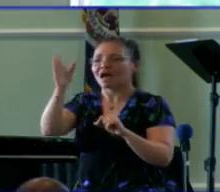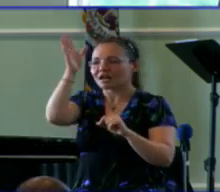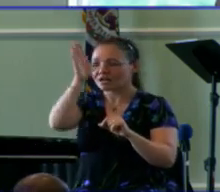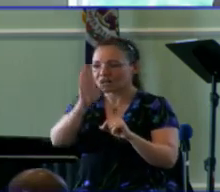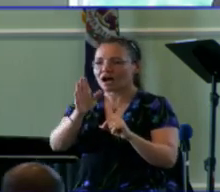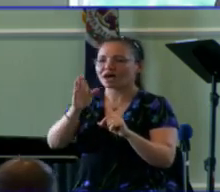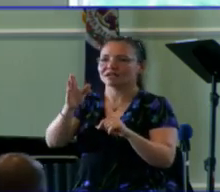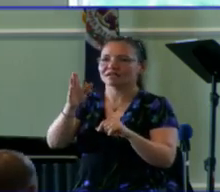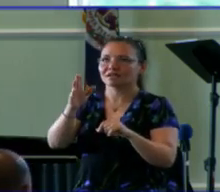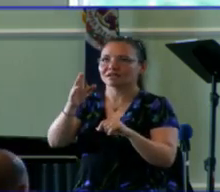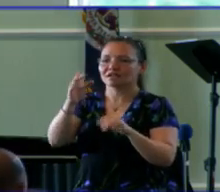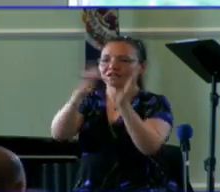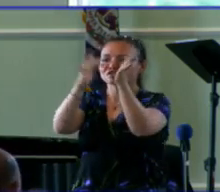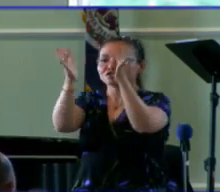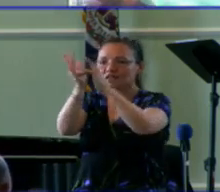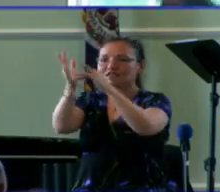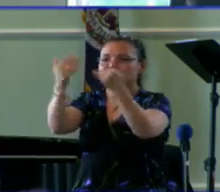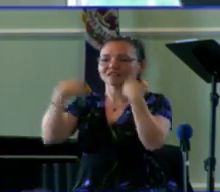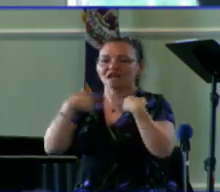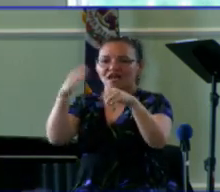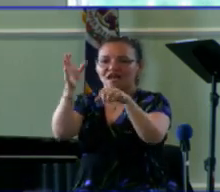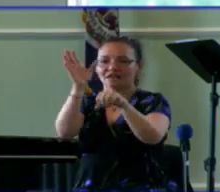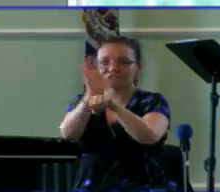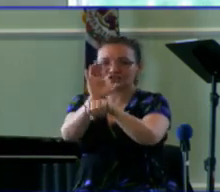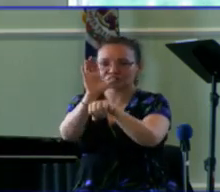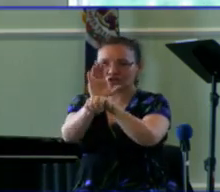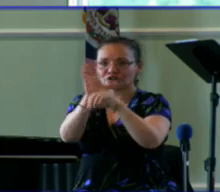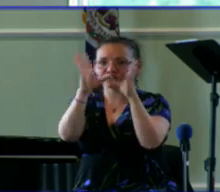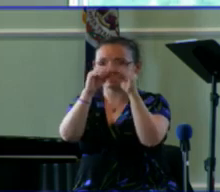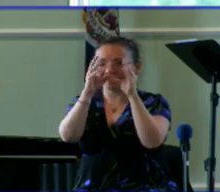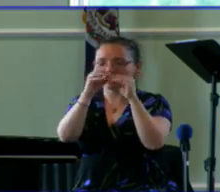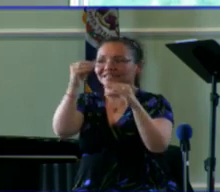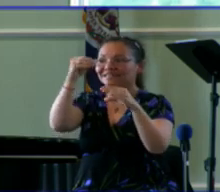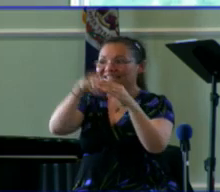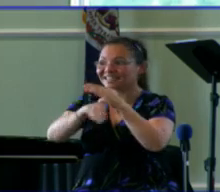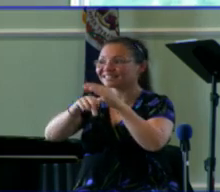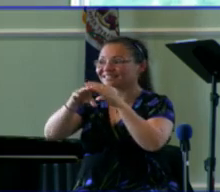church outside as well as inside, amen?